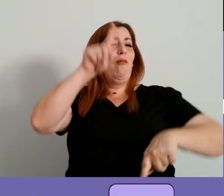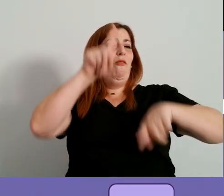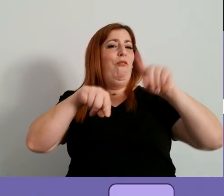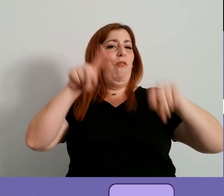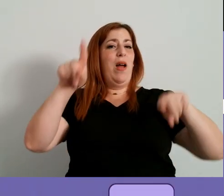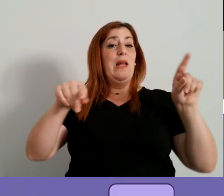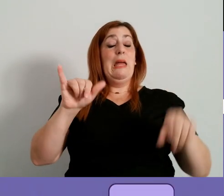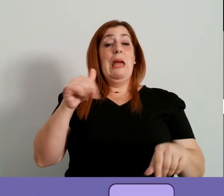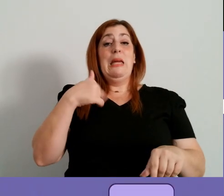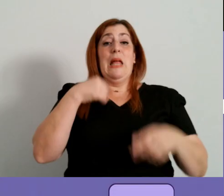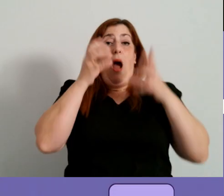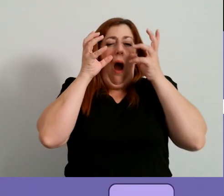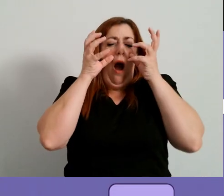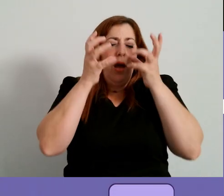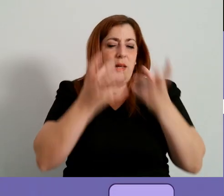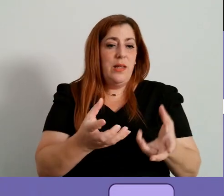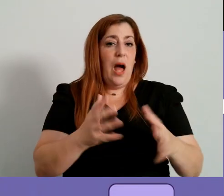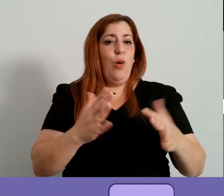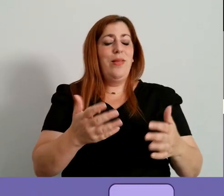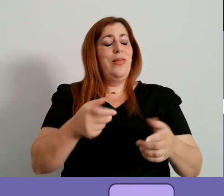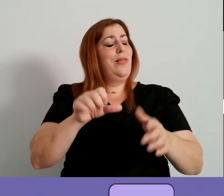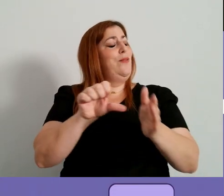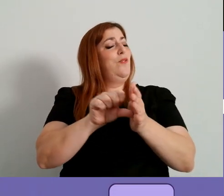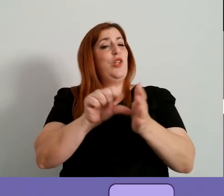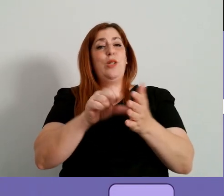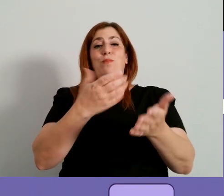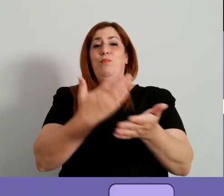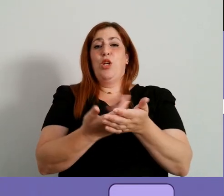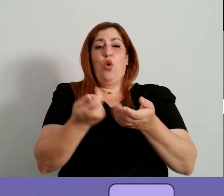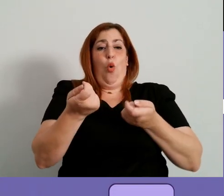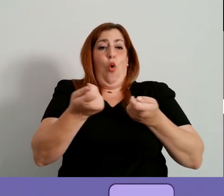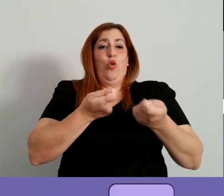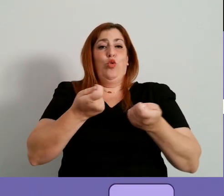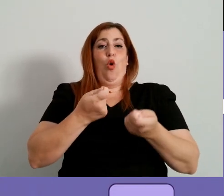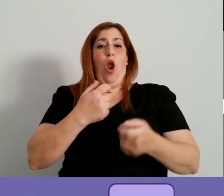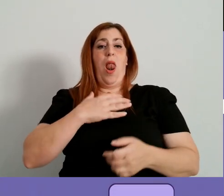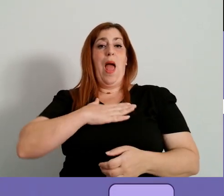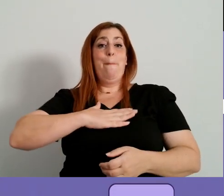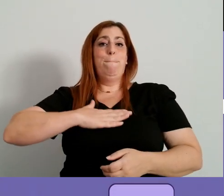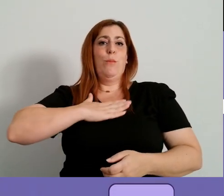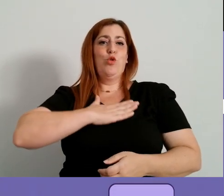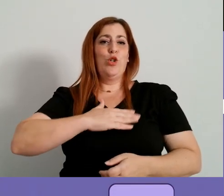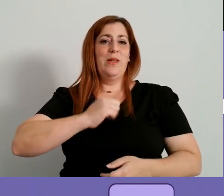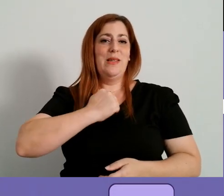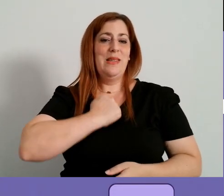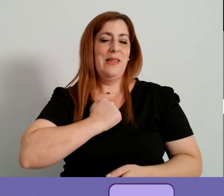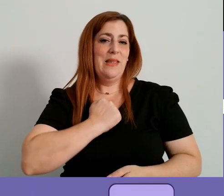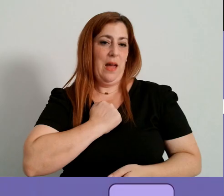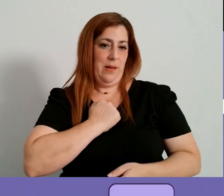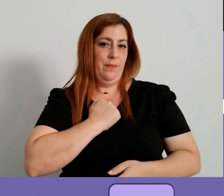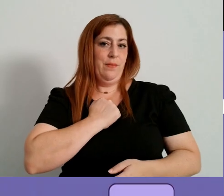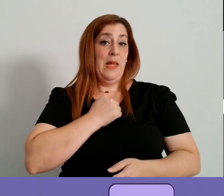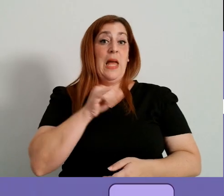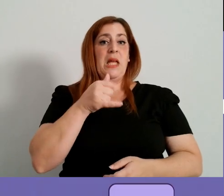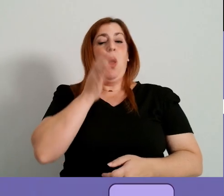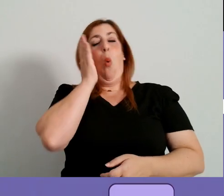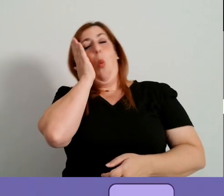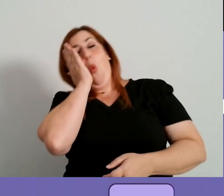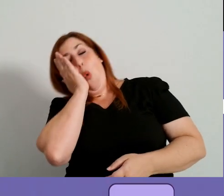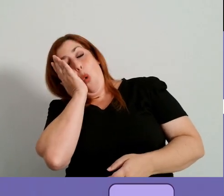I'm super tired, I'm not able to regulate my emotions or my sensory experiences as much as if I've had a